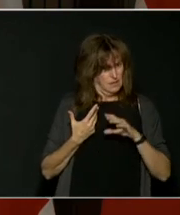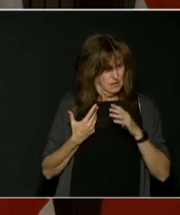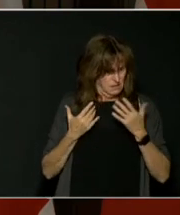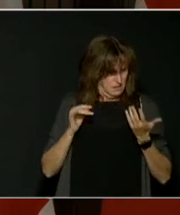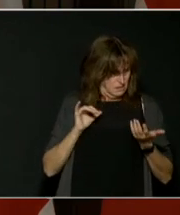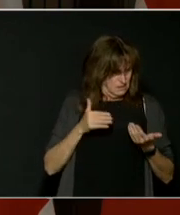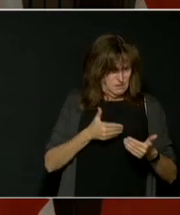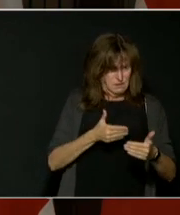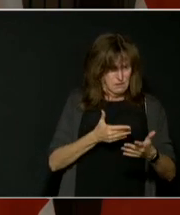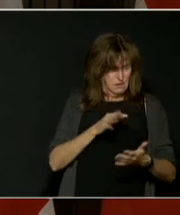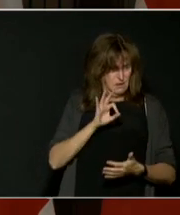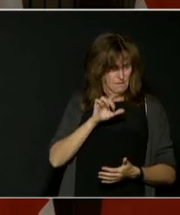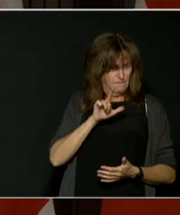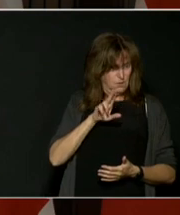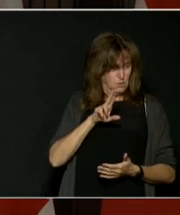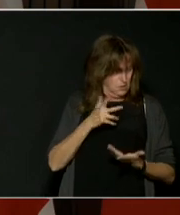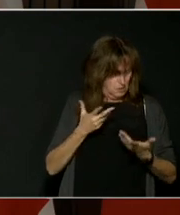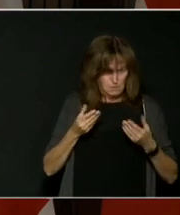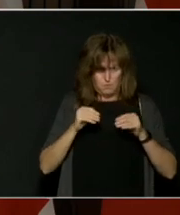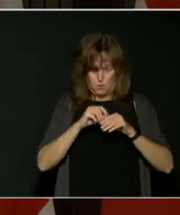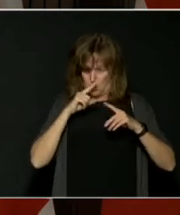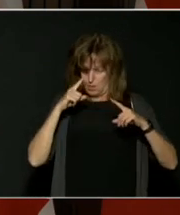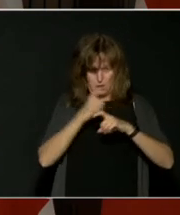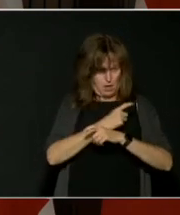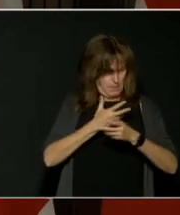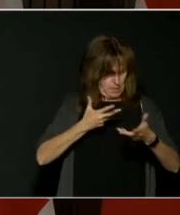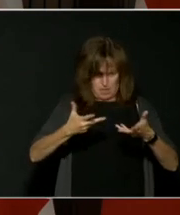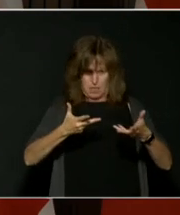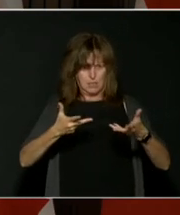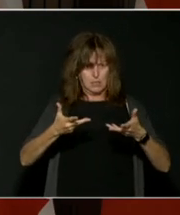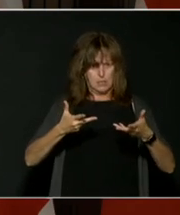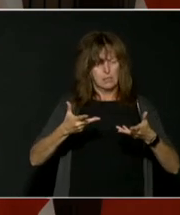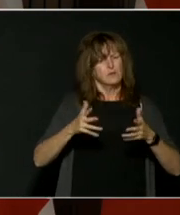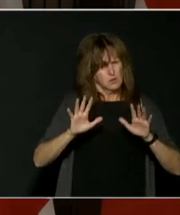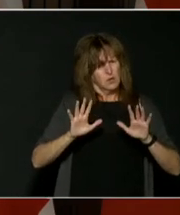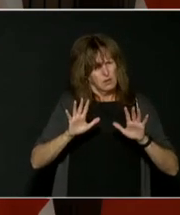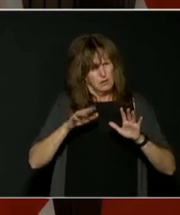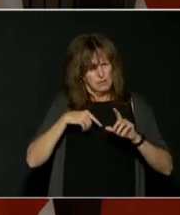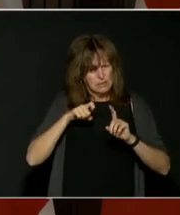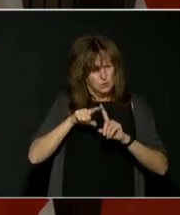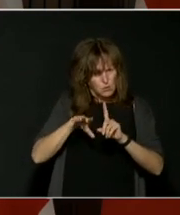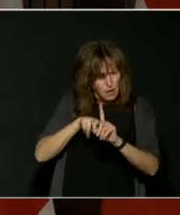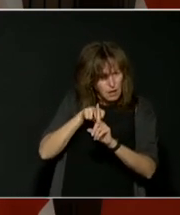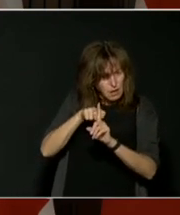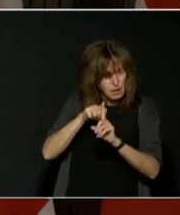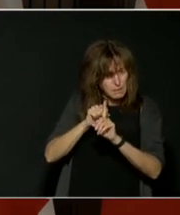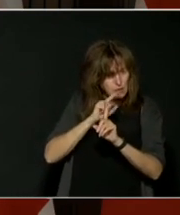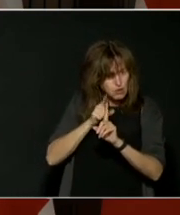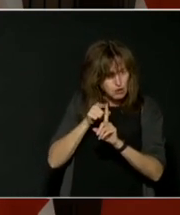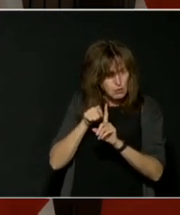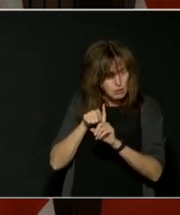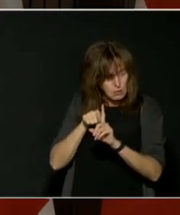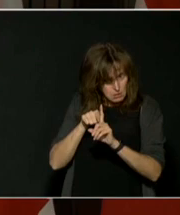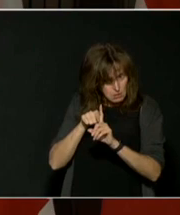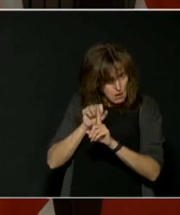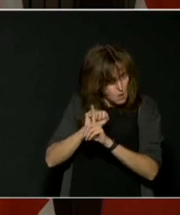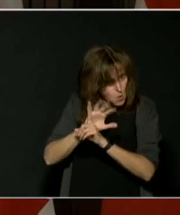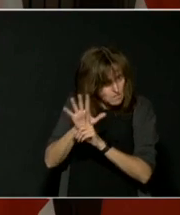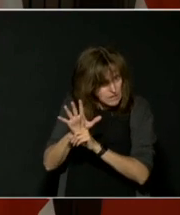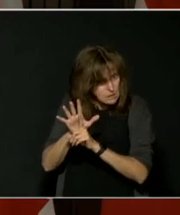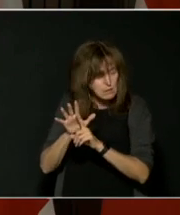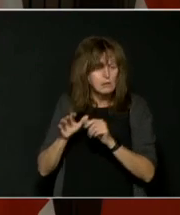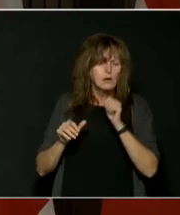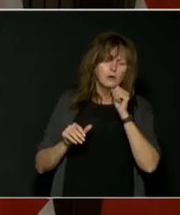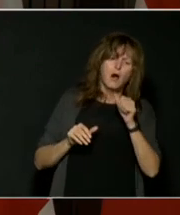doing follow-up on COVID, we need to know it's COVID. It's not another respiratory virus, and we would be dealing with it